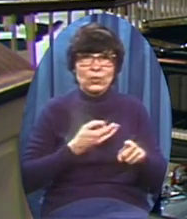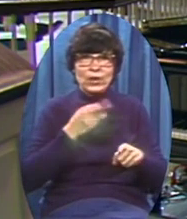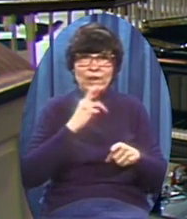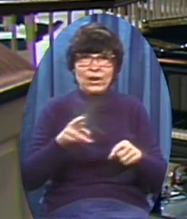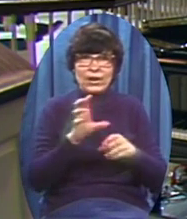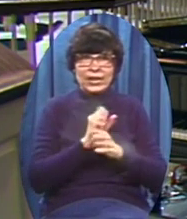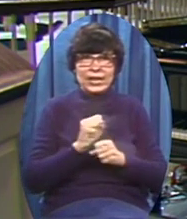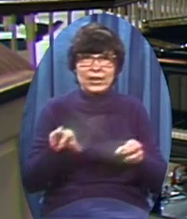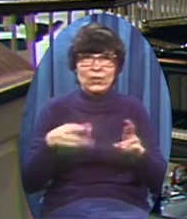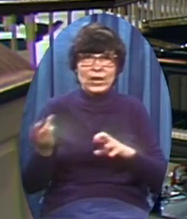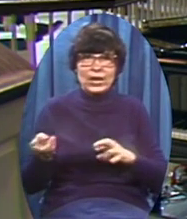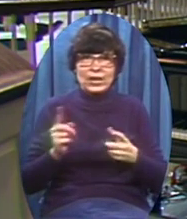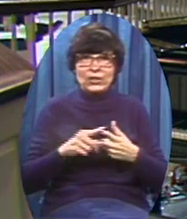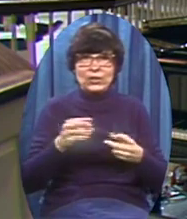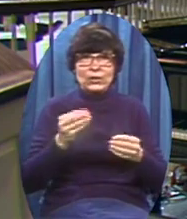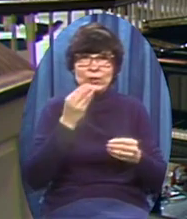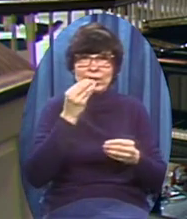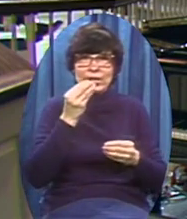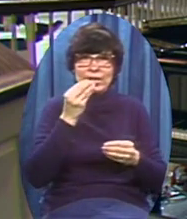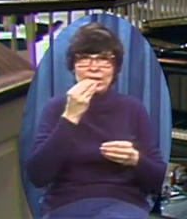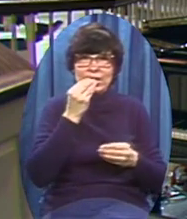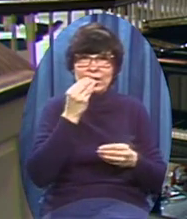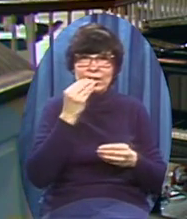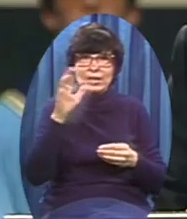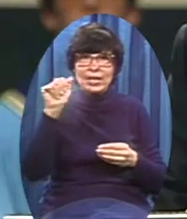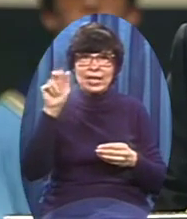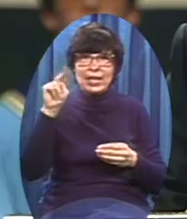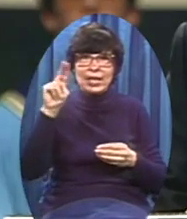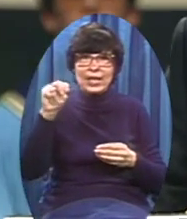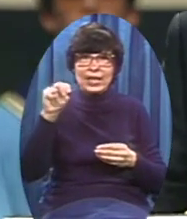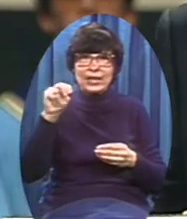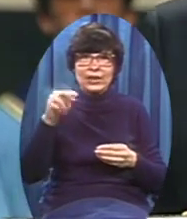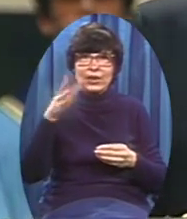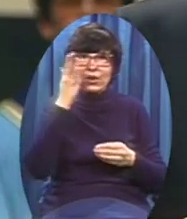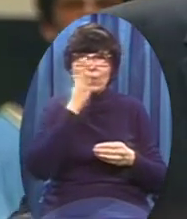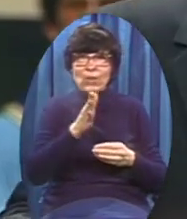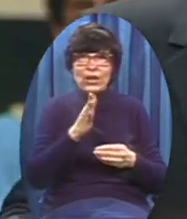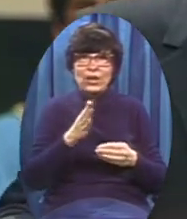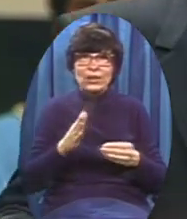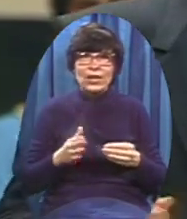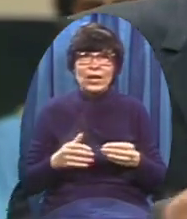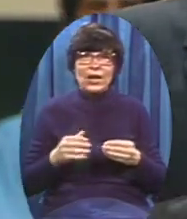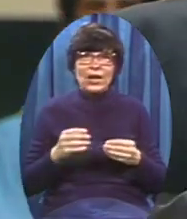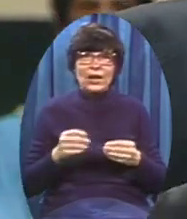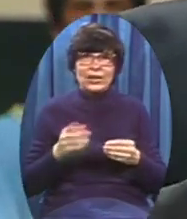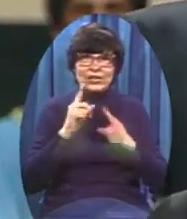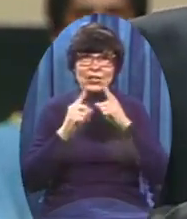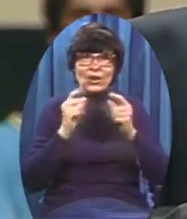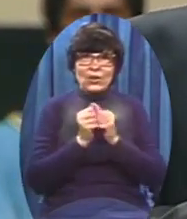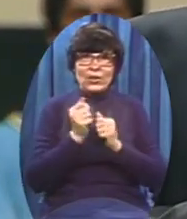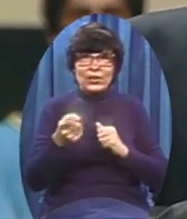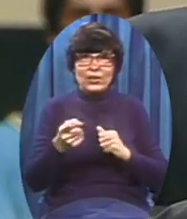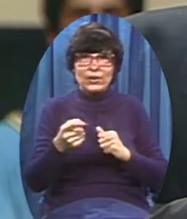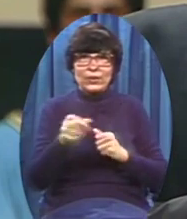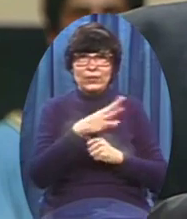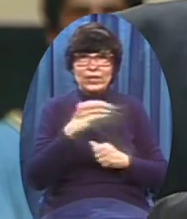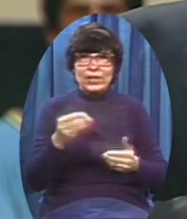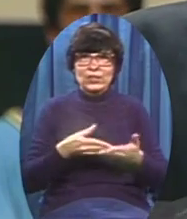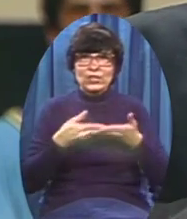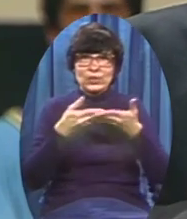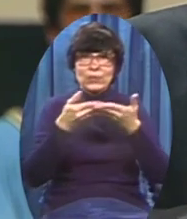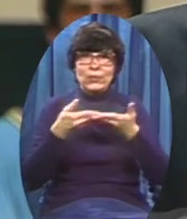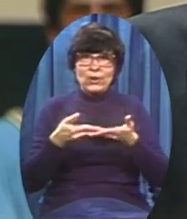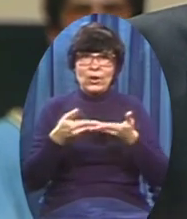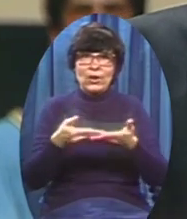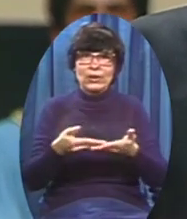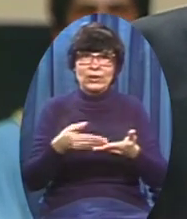getting the finishing touches on the meal, little Anne will entertain you. And as soon as we sat on the settee, she came out with a deck of cards. And